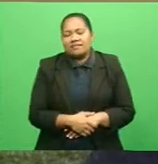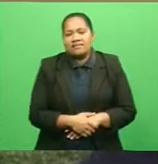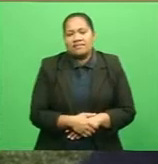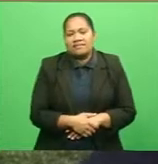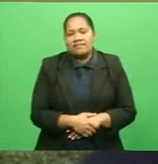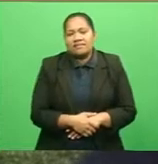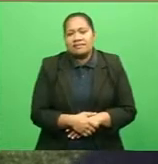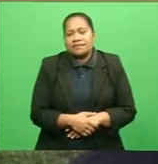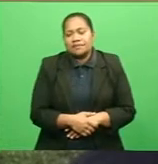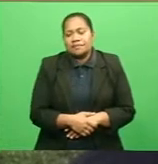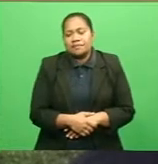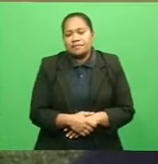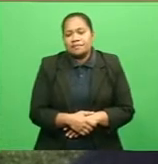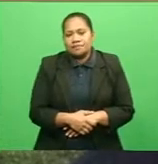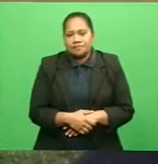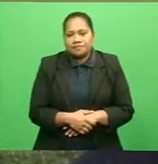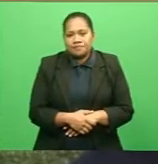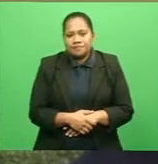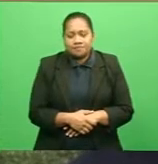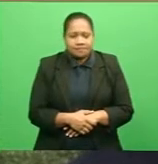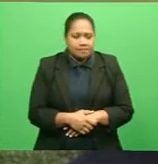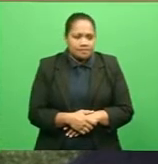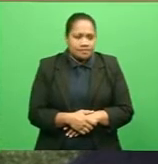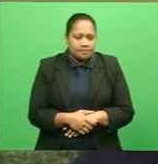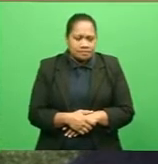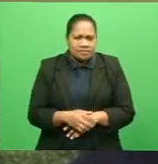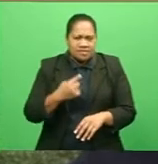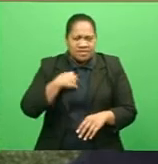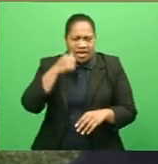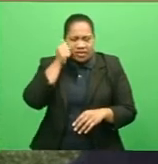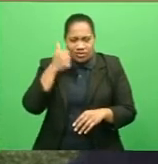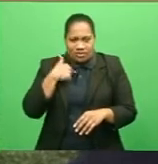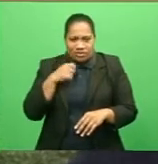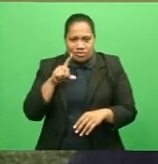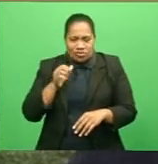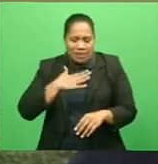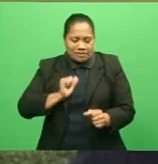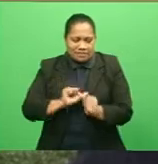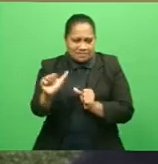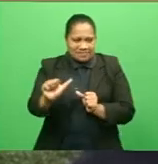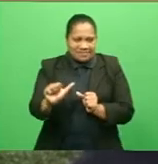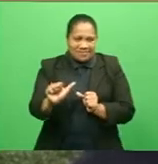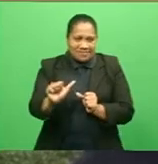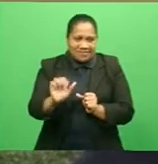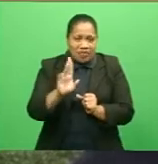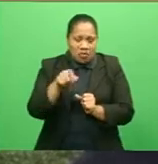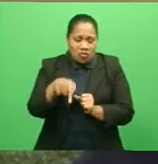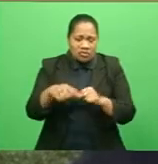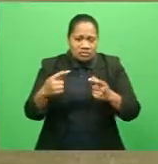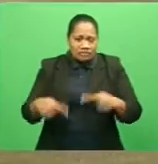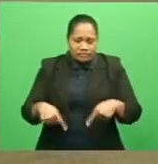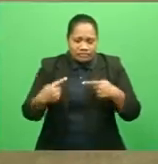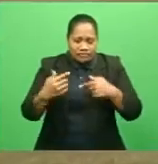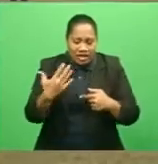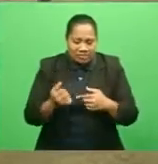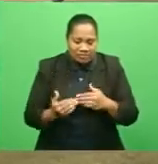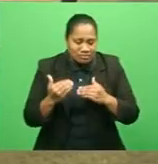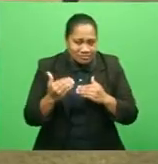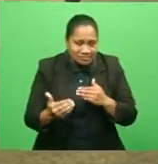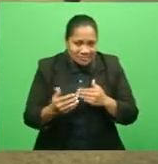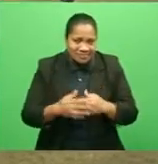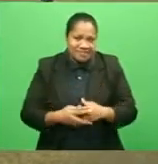chance, and I know I'll do my best for the tournament that is ahead of us. I've